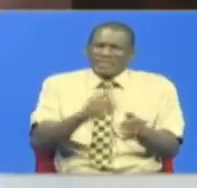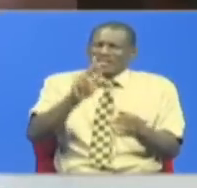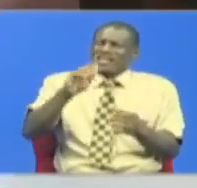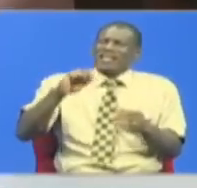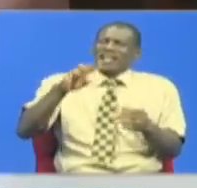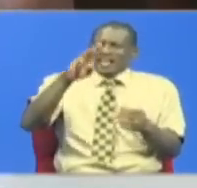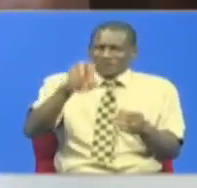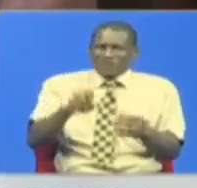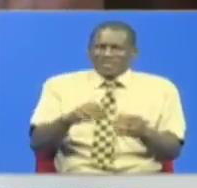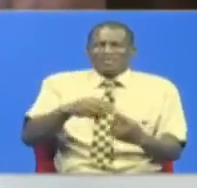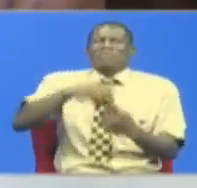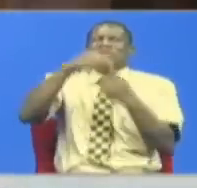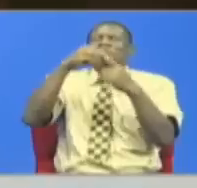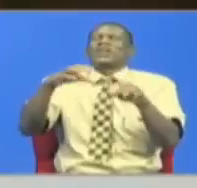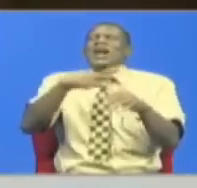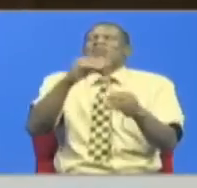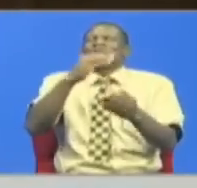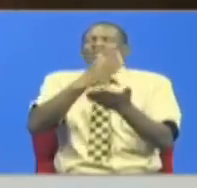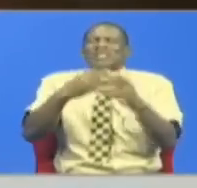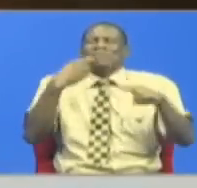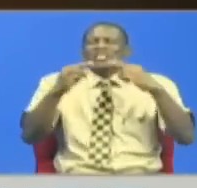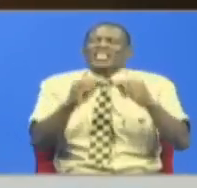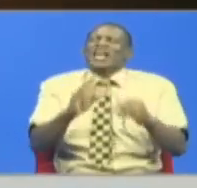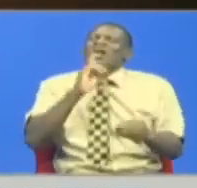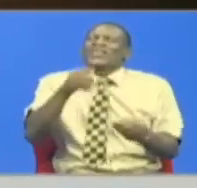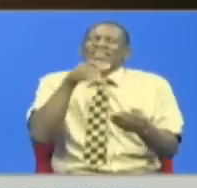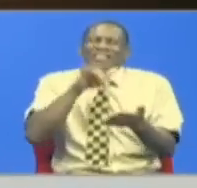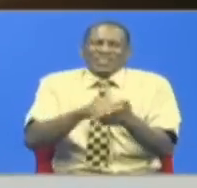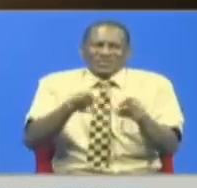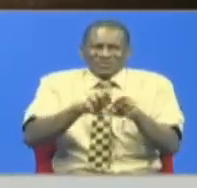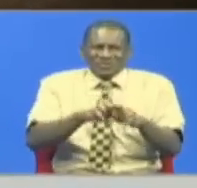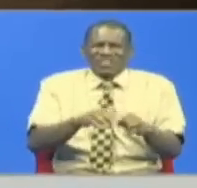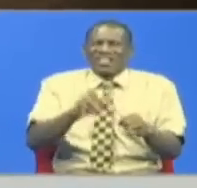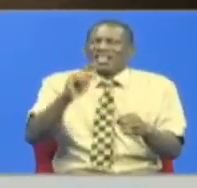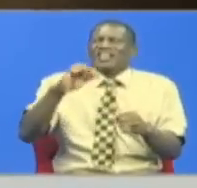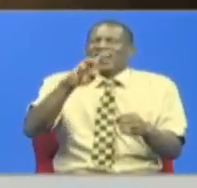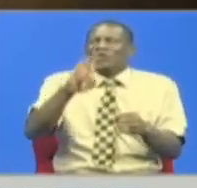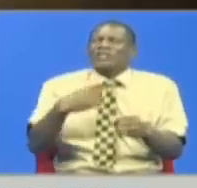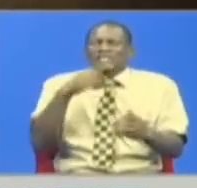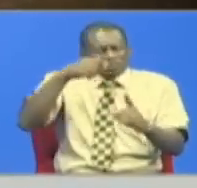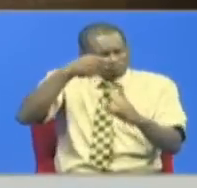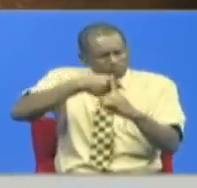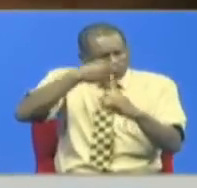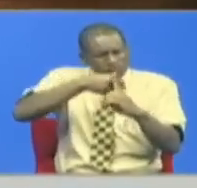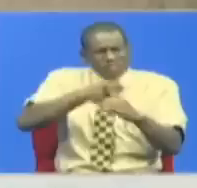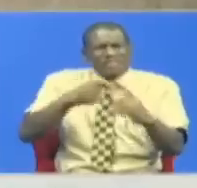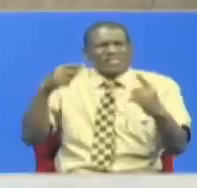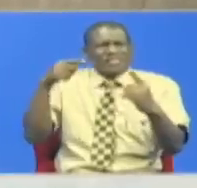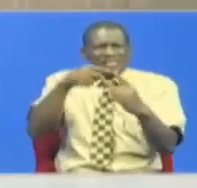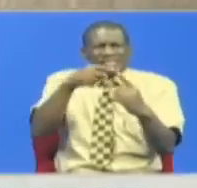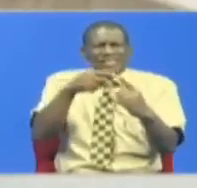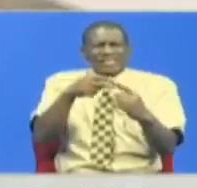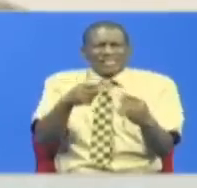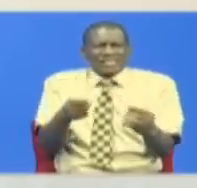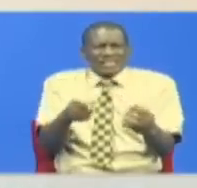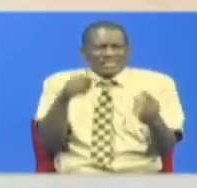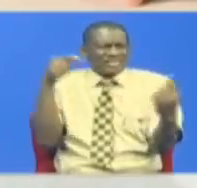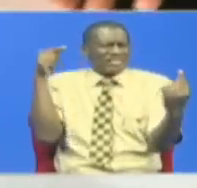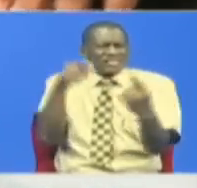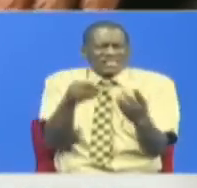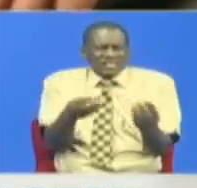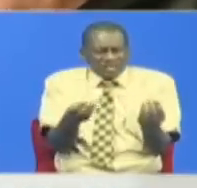order it as well. I mean, Kagwe says he will keep pushing until his interventions offer a remedy to the prevailing